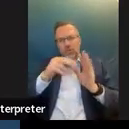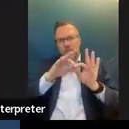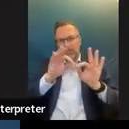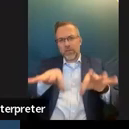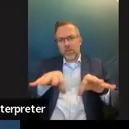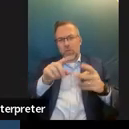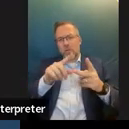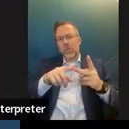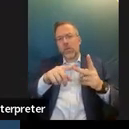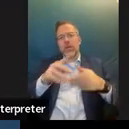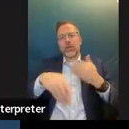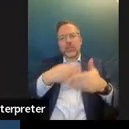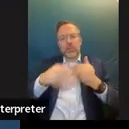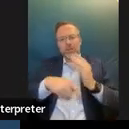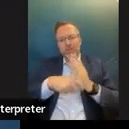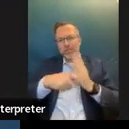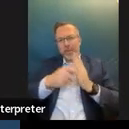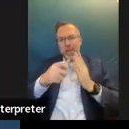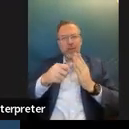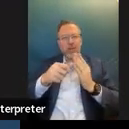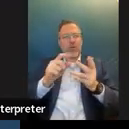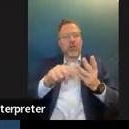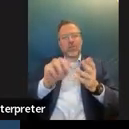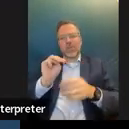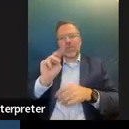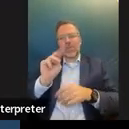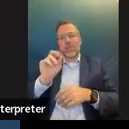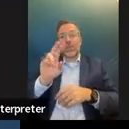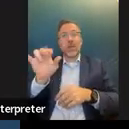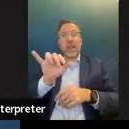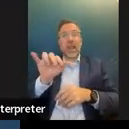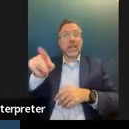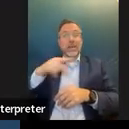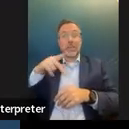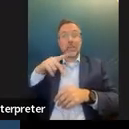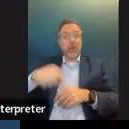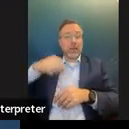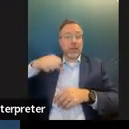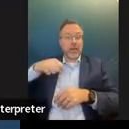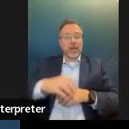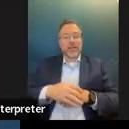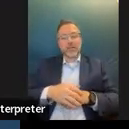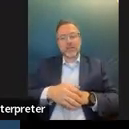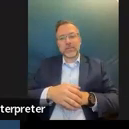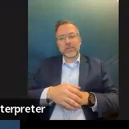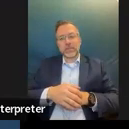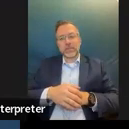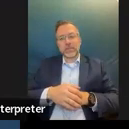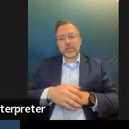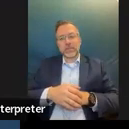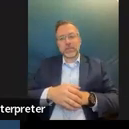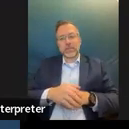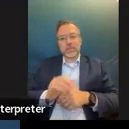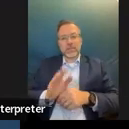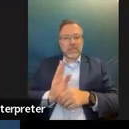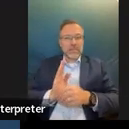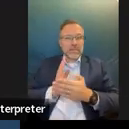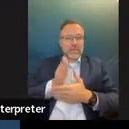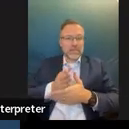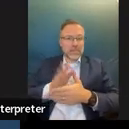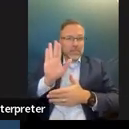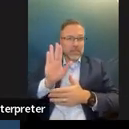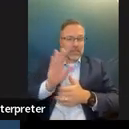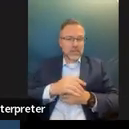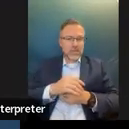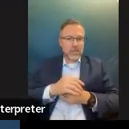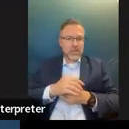maybe Muser, all kinds of goodies. It's like getting a party bag. Jennifer, can I interrupt you real quick? I'm sorry. Please. I